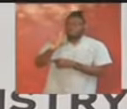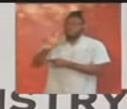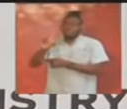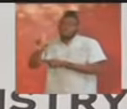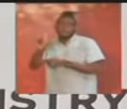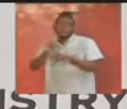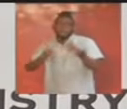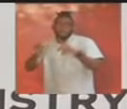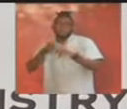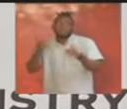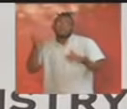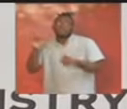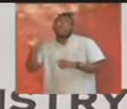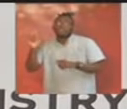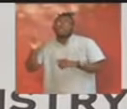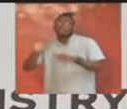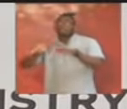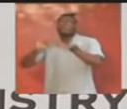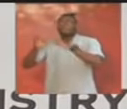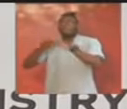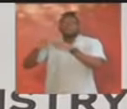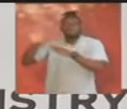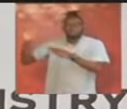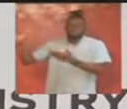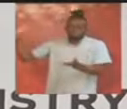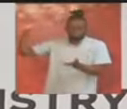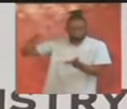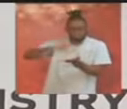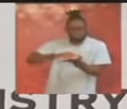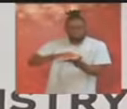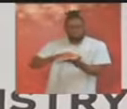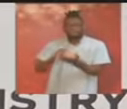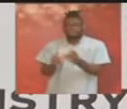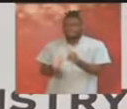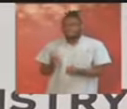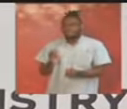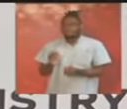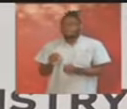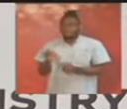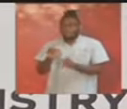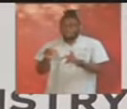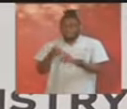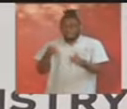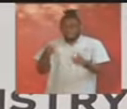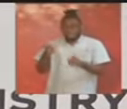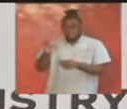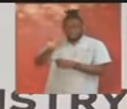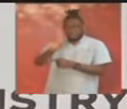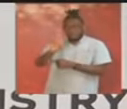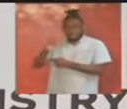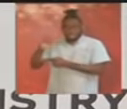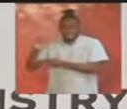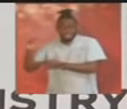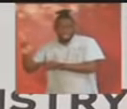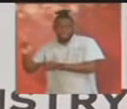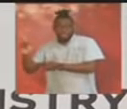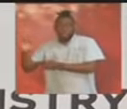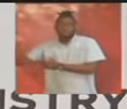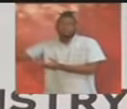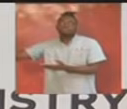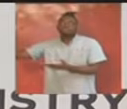Barbados. It is imperative to note that persons who come from the United Kingdom via Barbados have to spend a